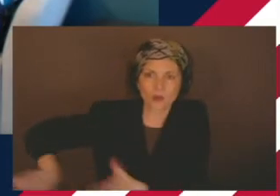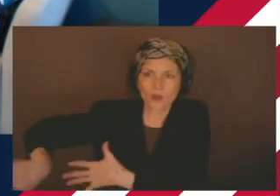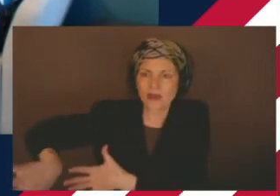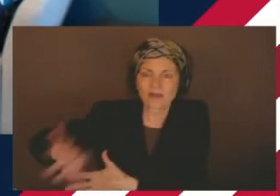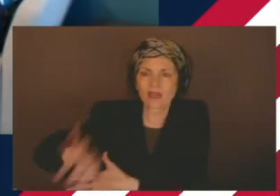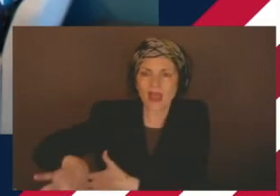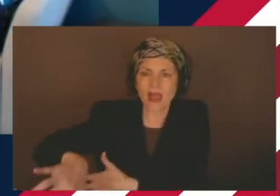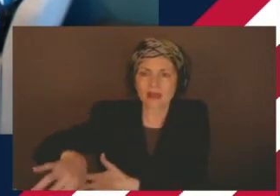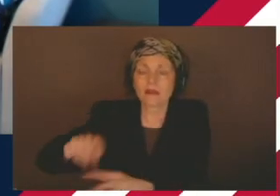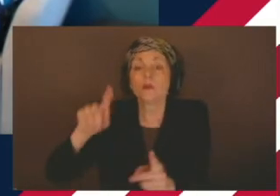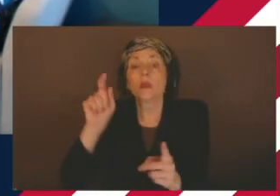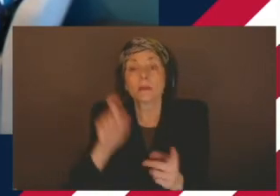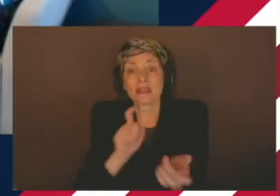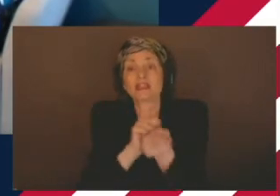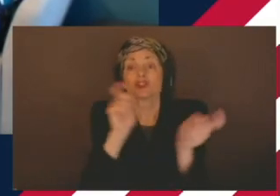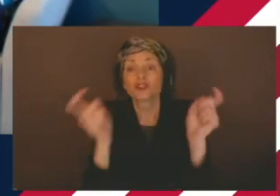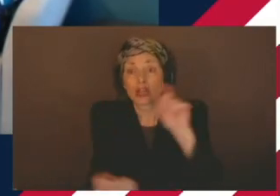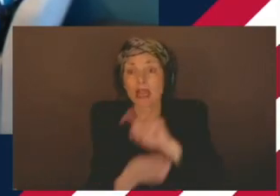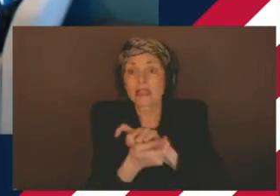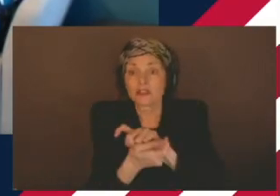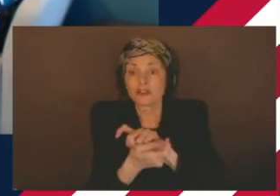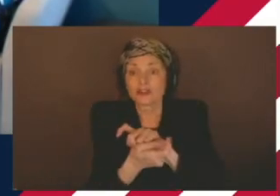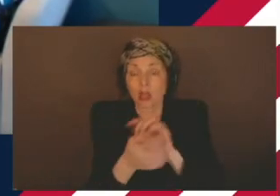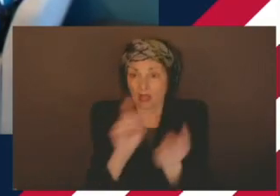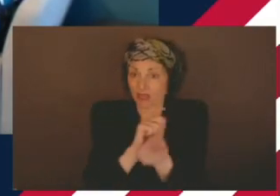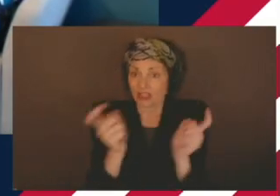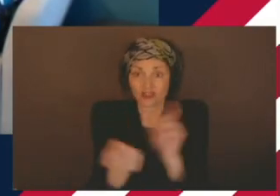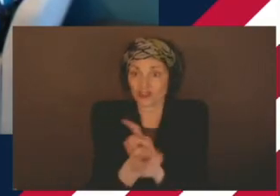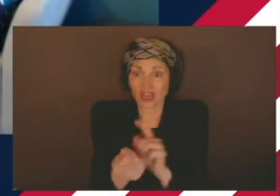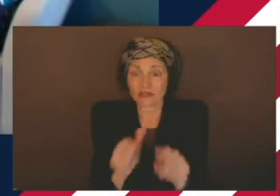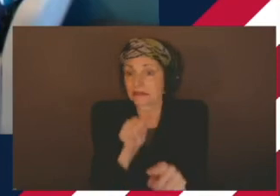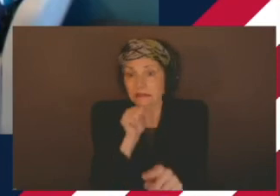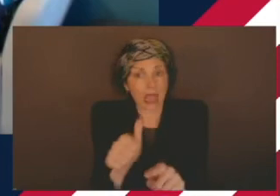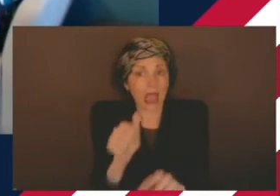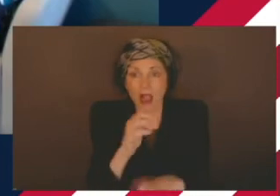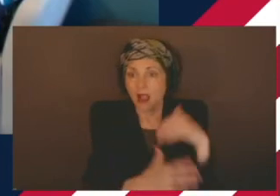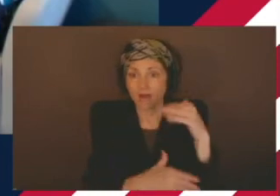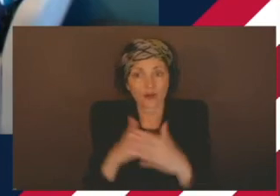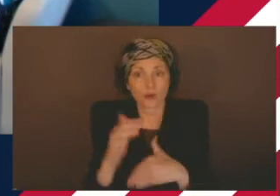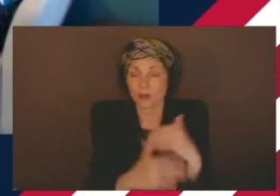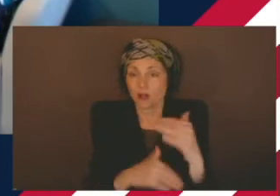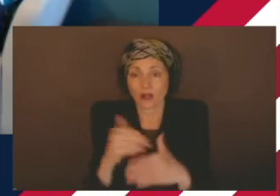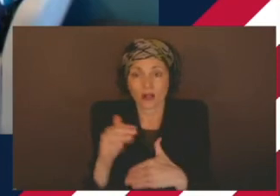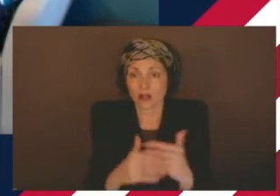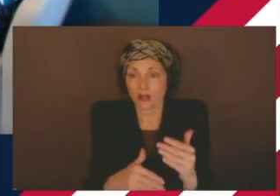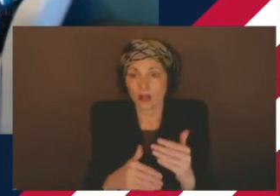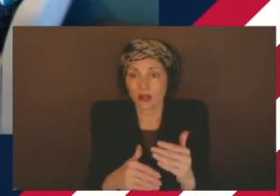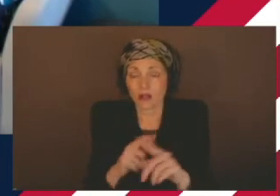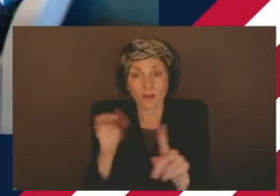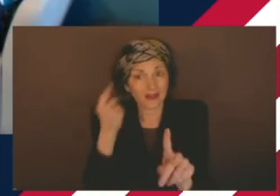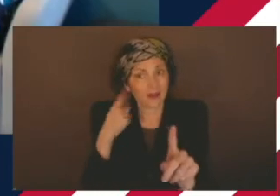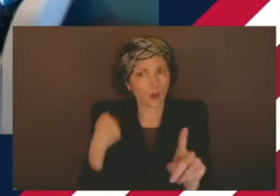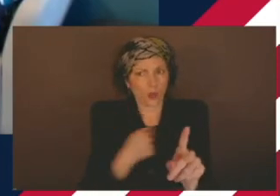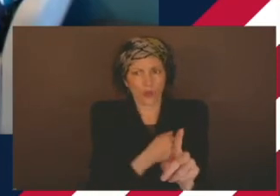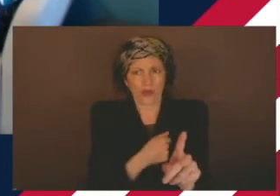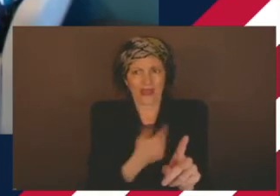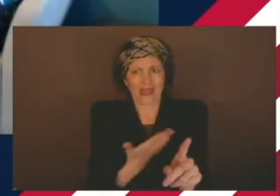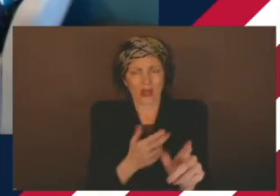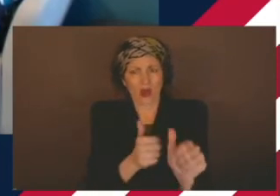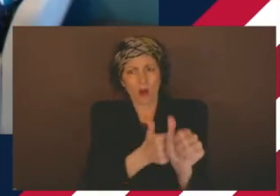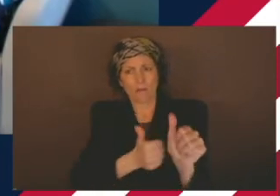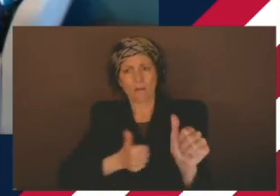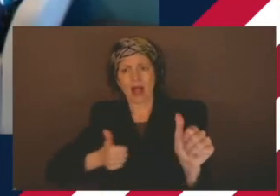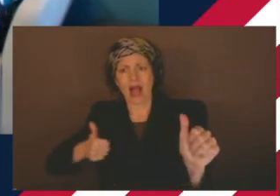change, and that change will be uncomfortable. Because we are so far behind, we need